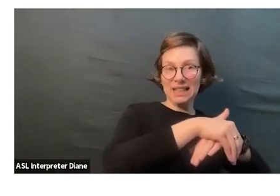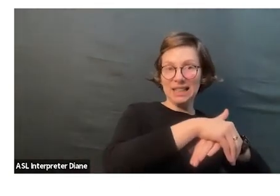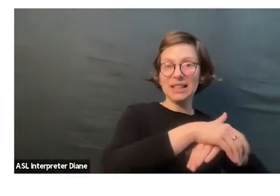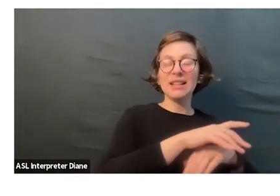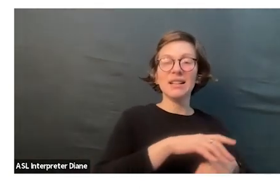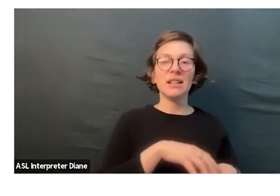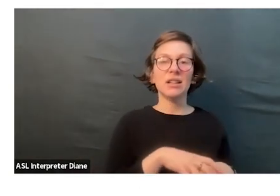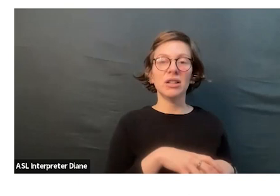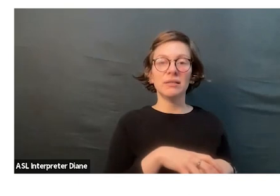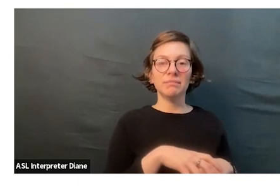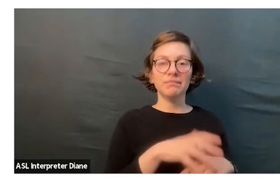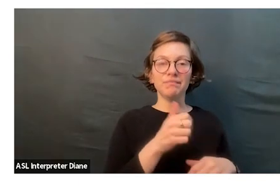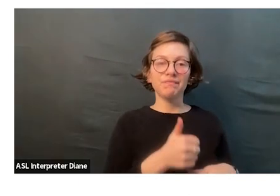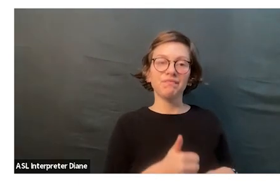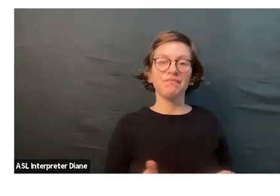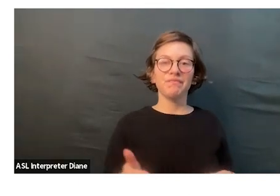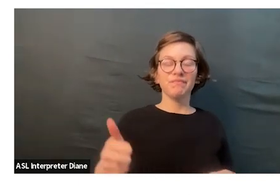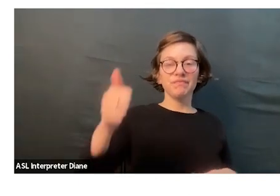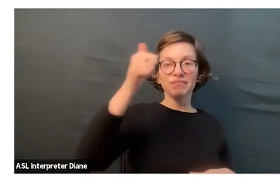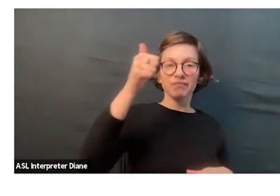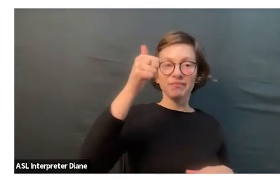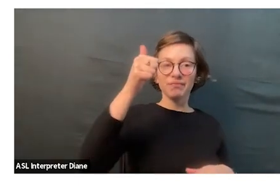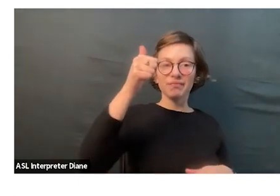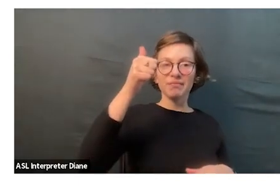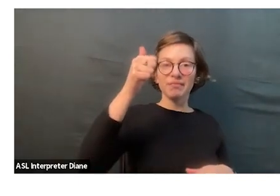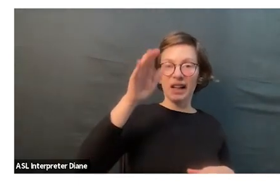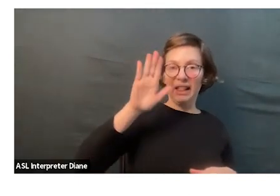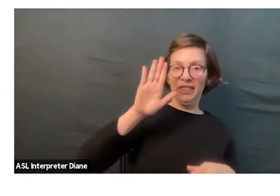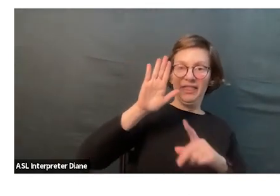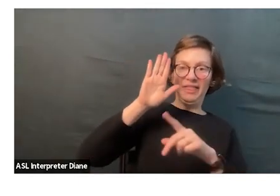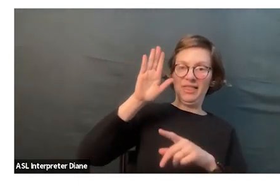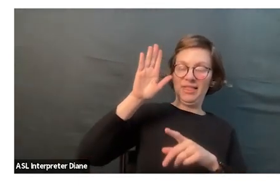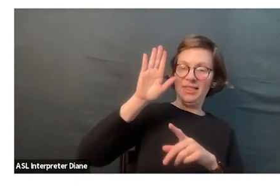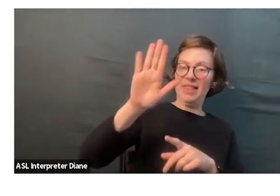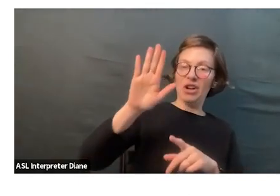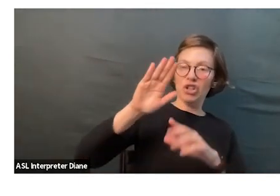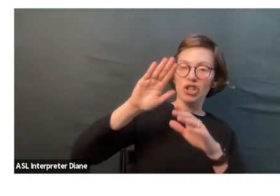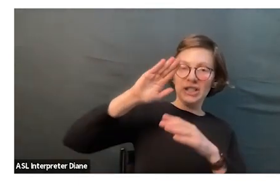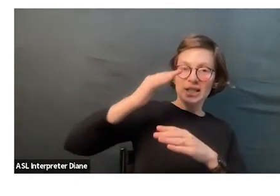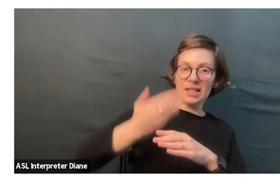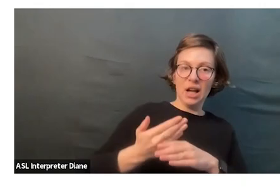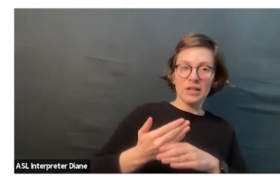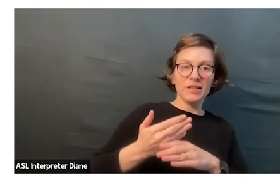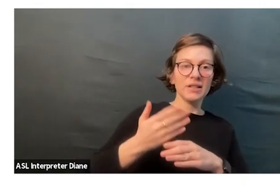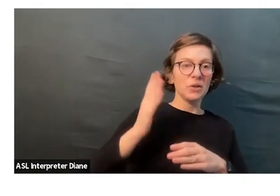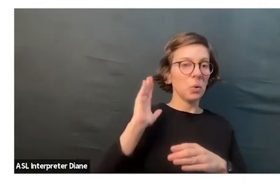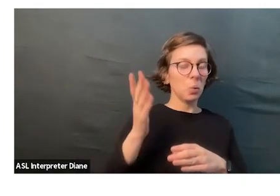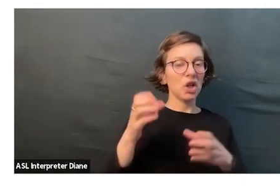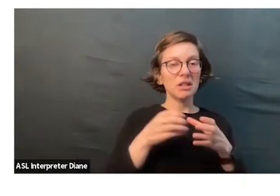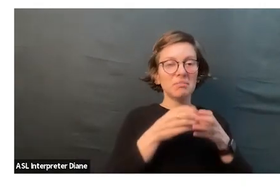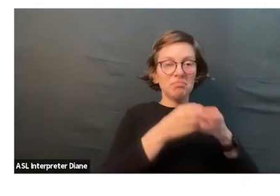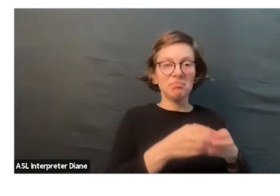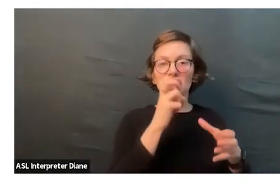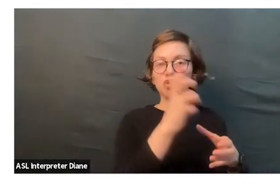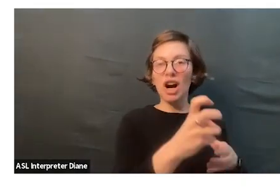of age. So every aristocrat was accompanied by their tutor and went on this rite of passage. In the